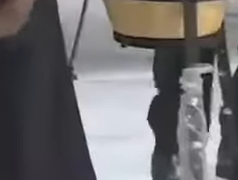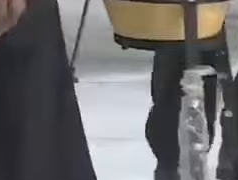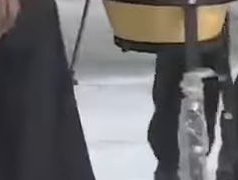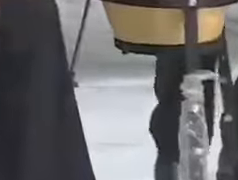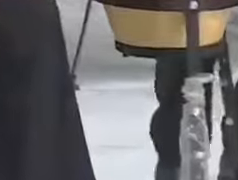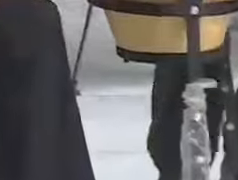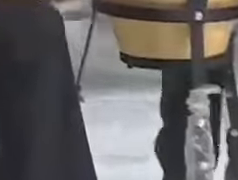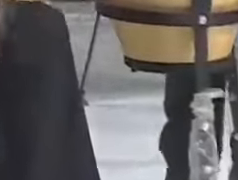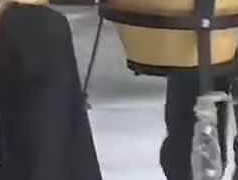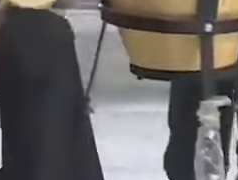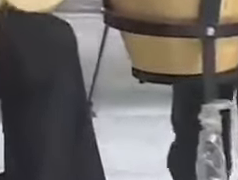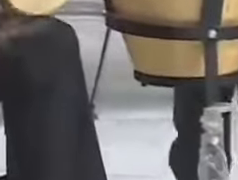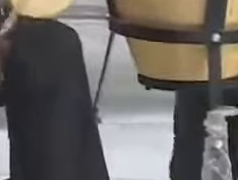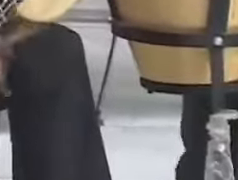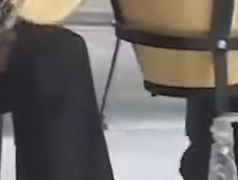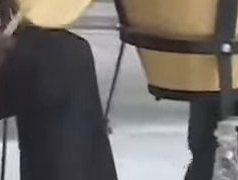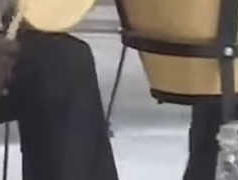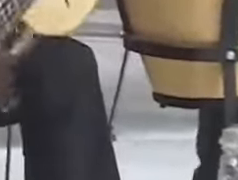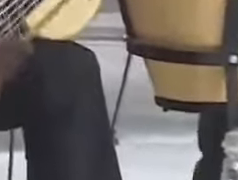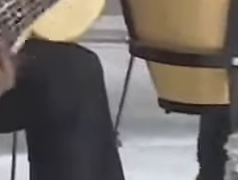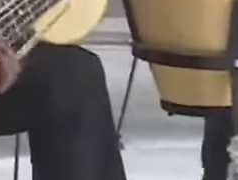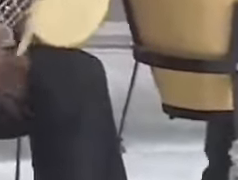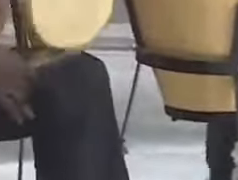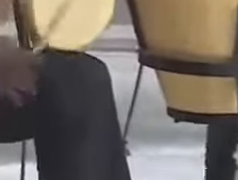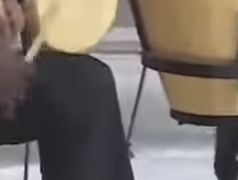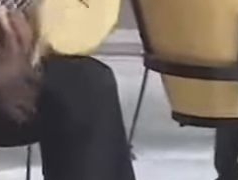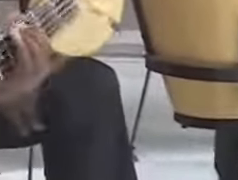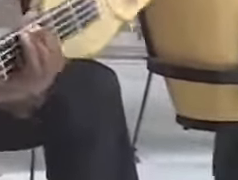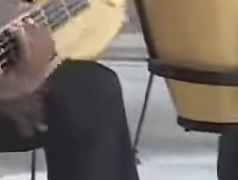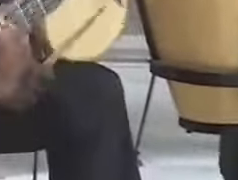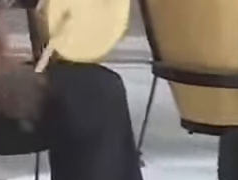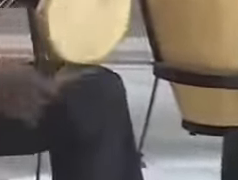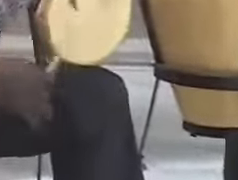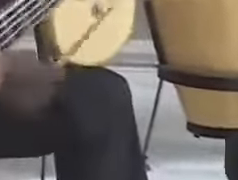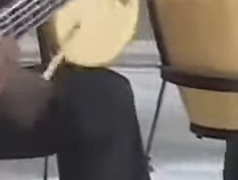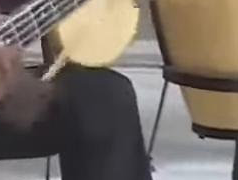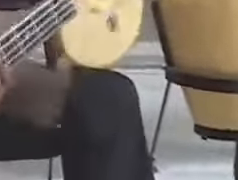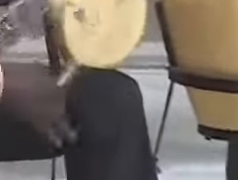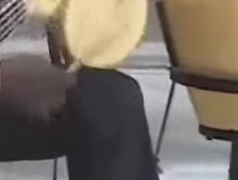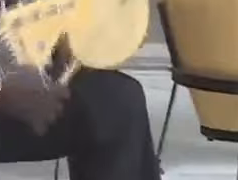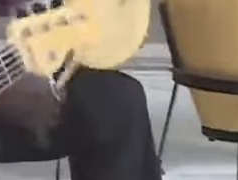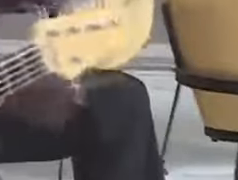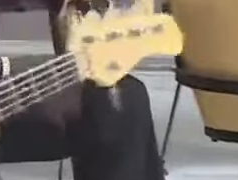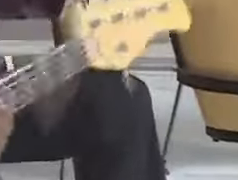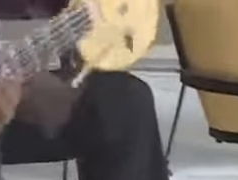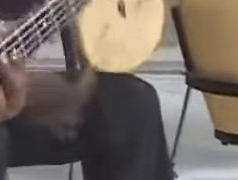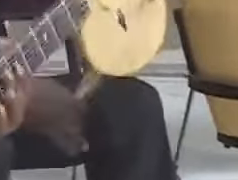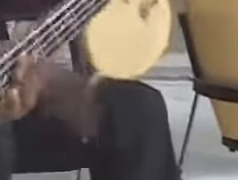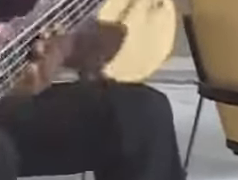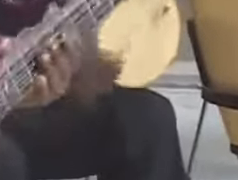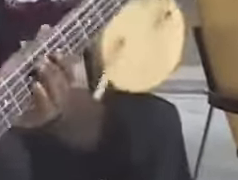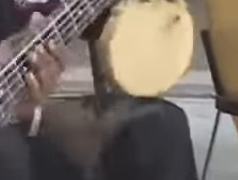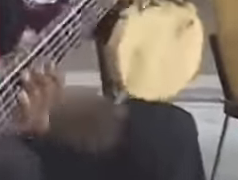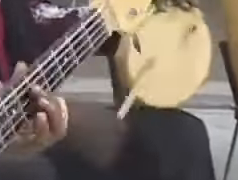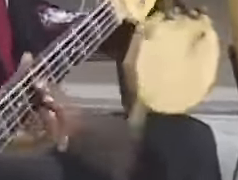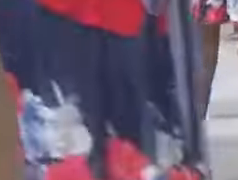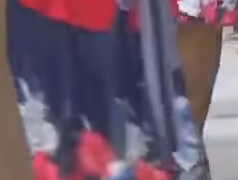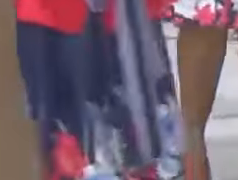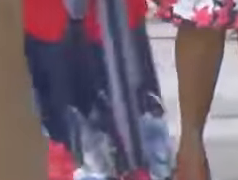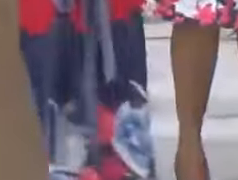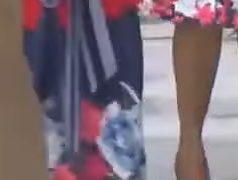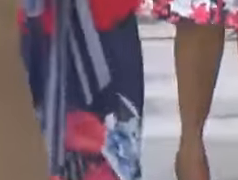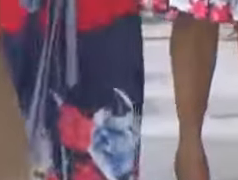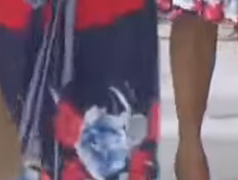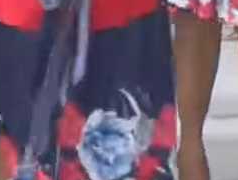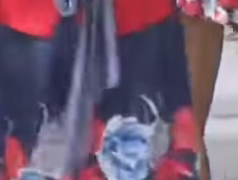Darling Jesus, darling Jesus. Oh, my darling Jesus, you're a wonderful God. I love you